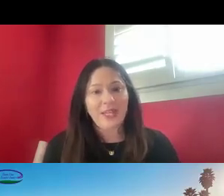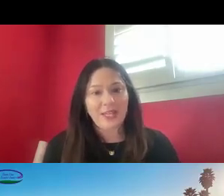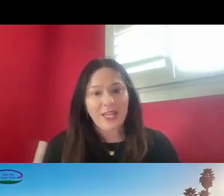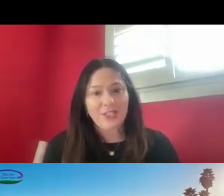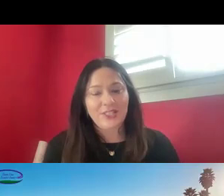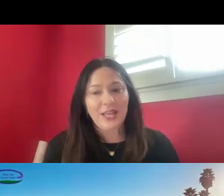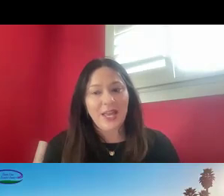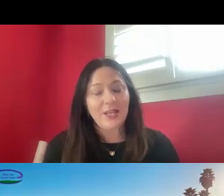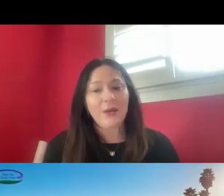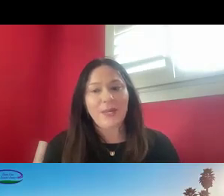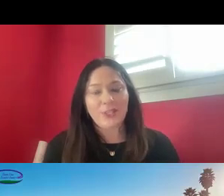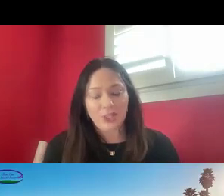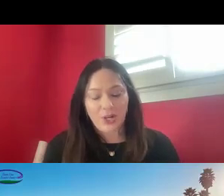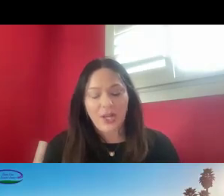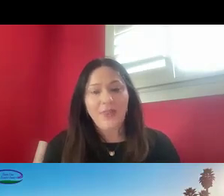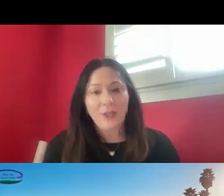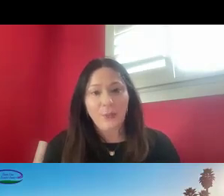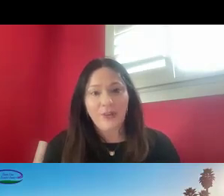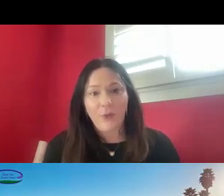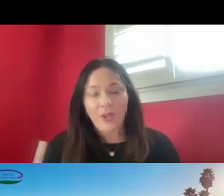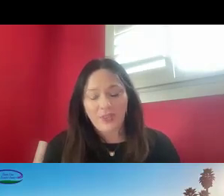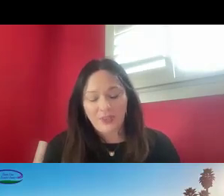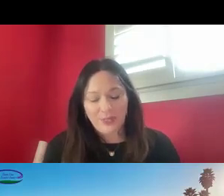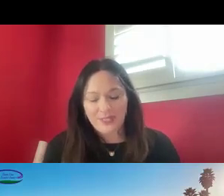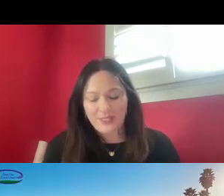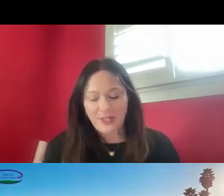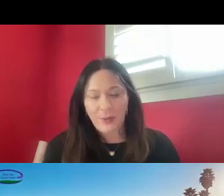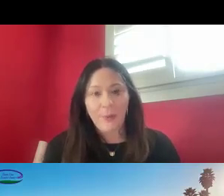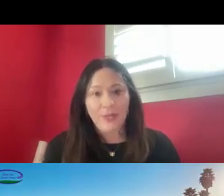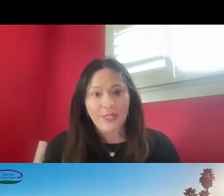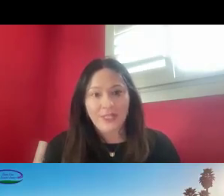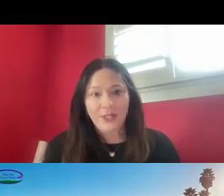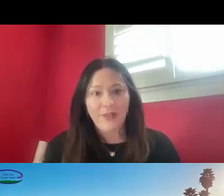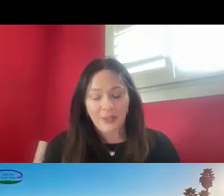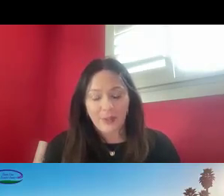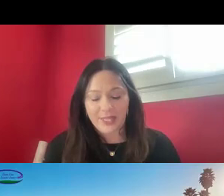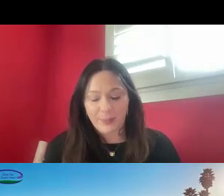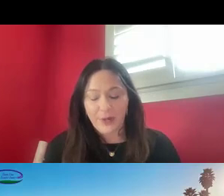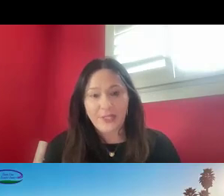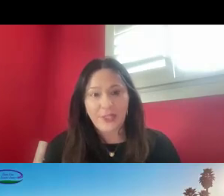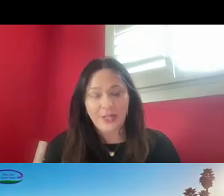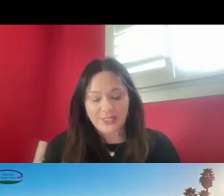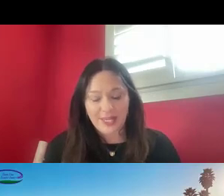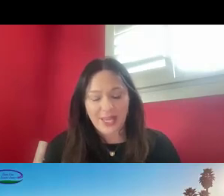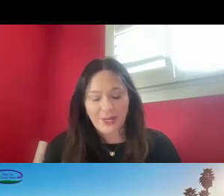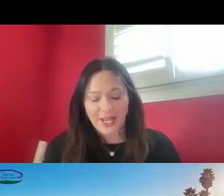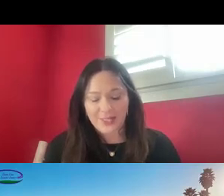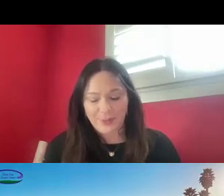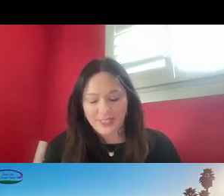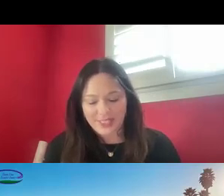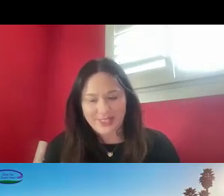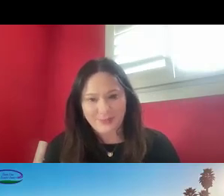really engage and make sure that you bring forth the reasons that you were appointed, your valuable experience, your insight, and